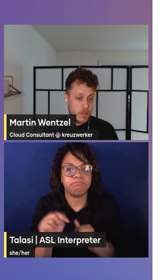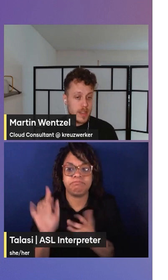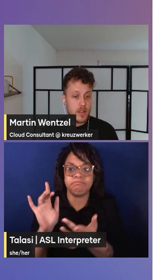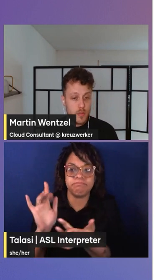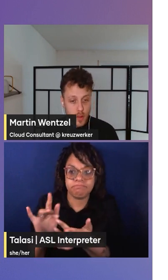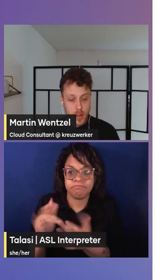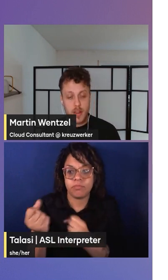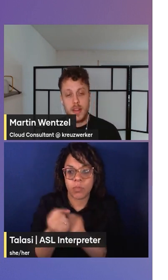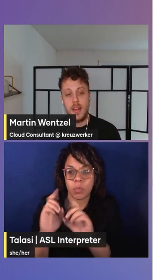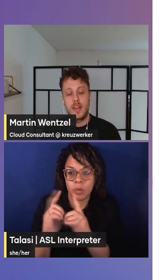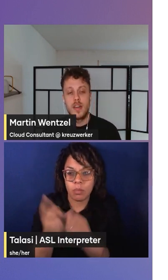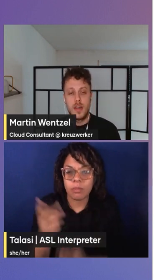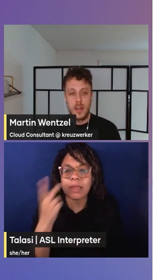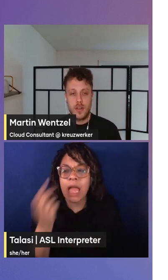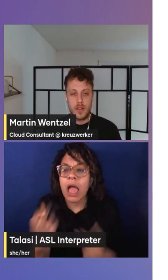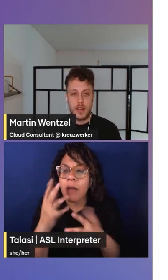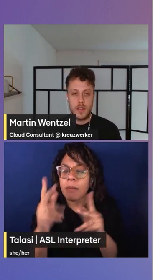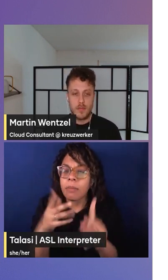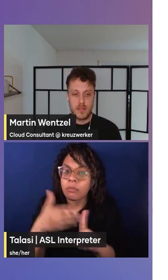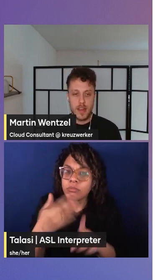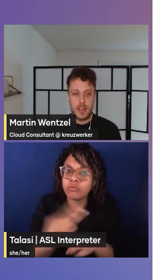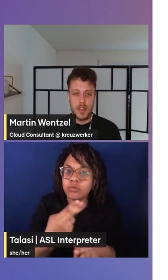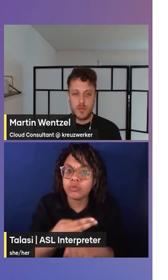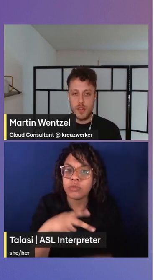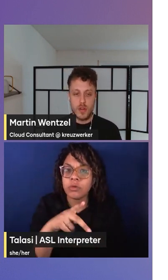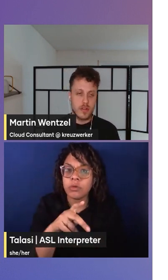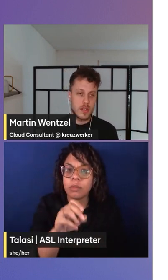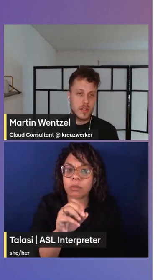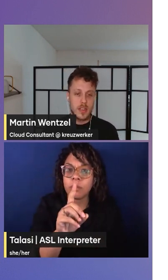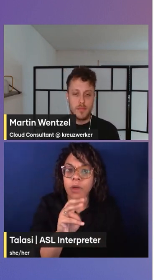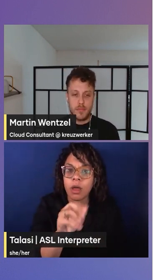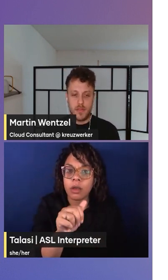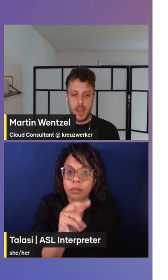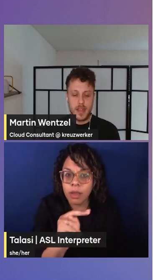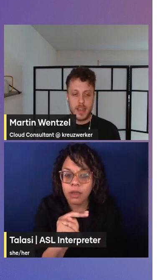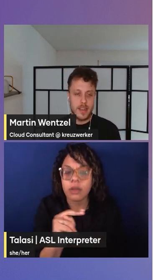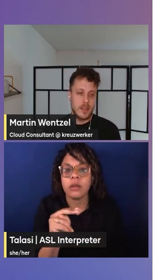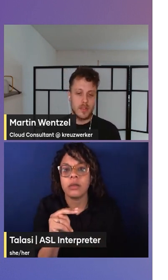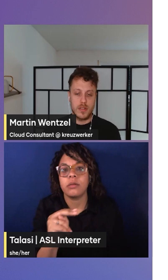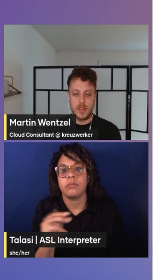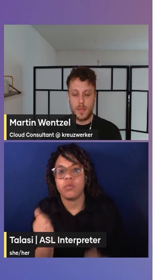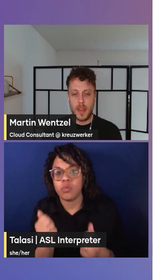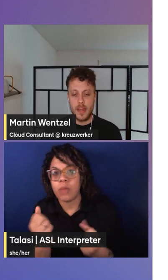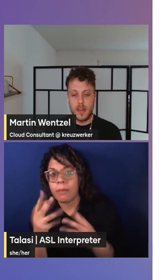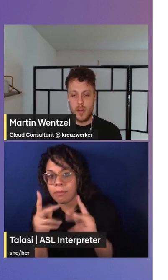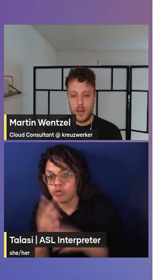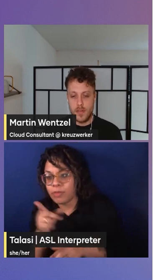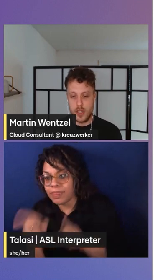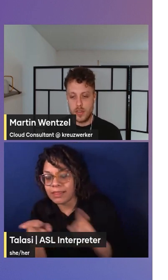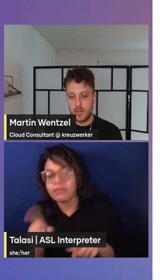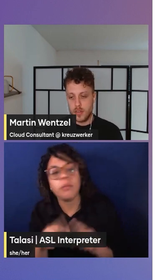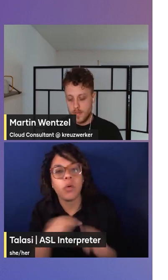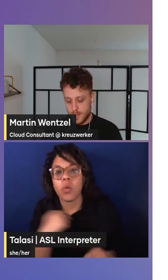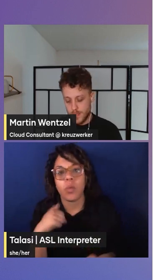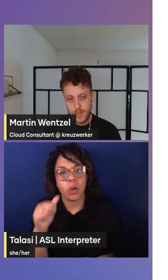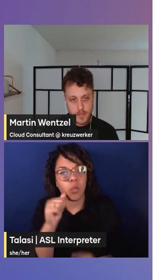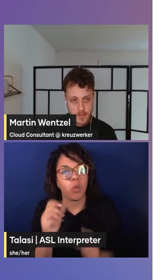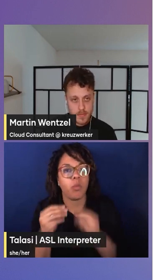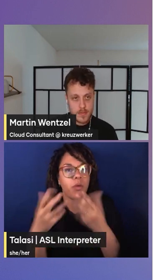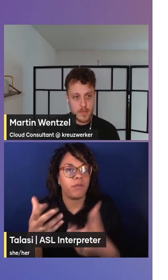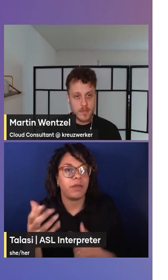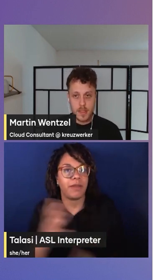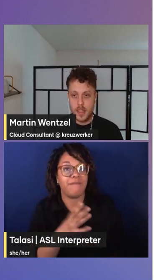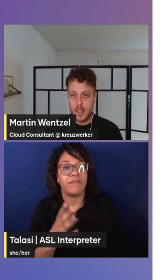using Podman with the Docker Terraform provider, but we won't provide any help or official support.